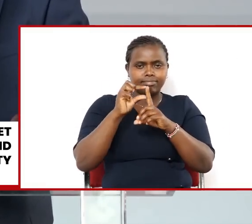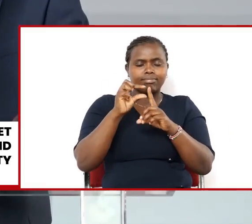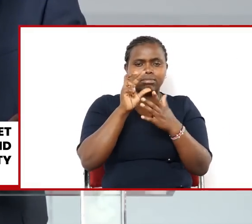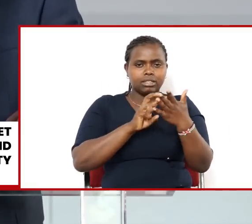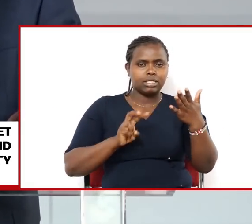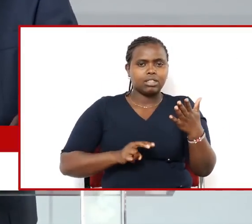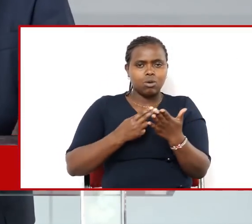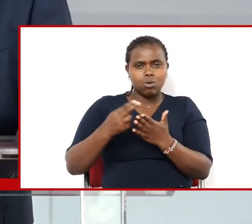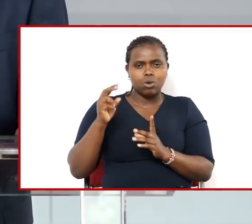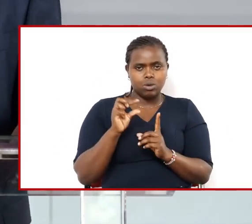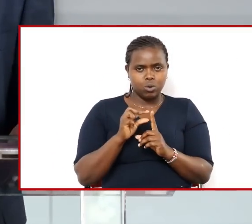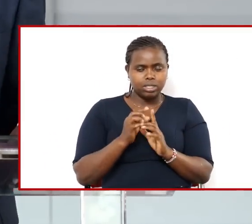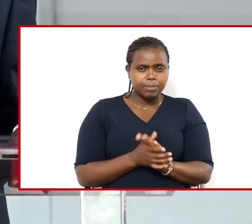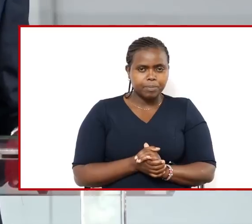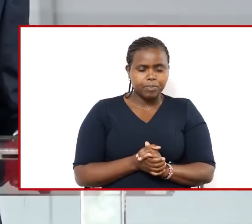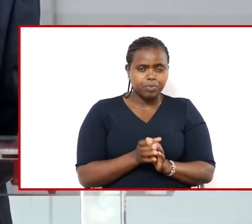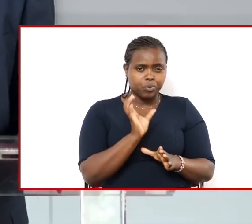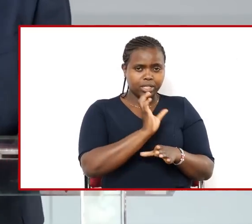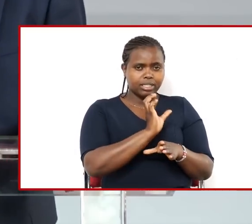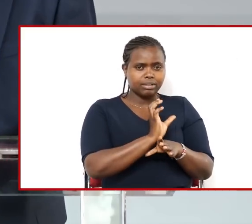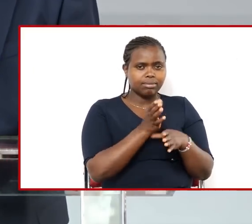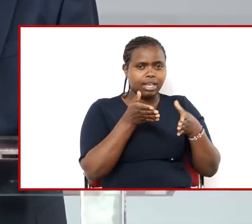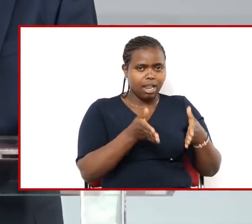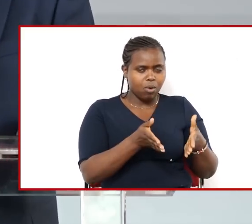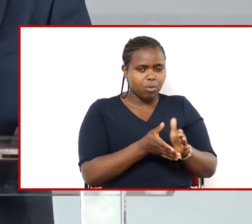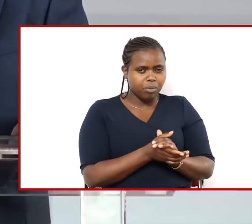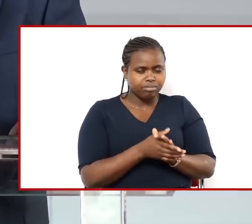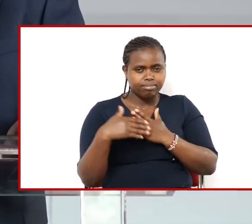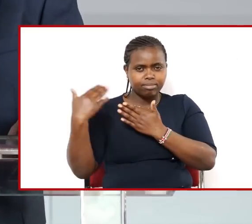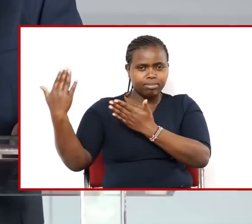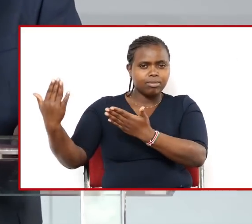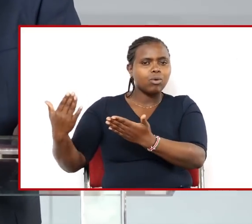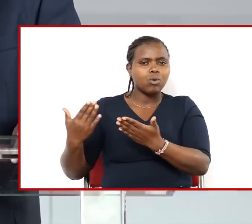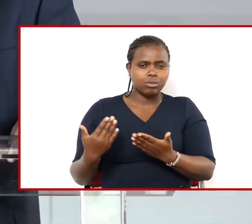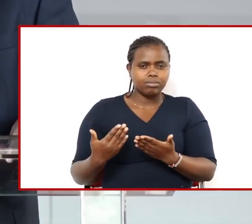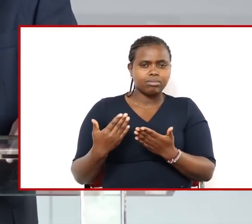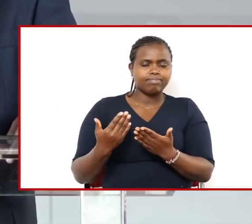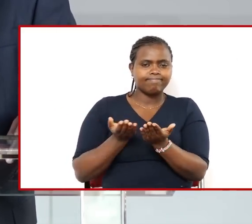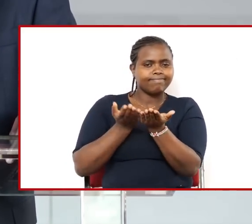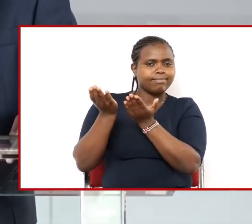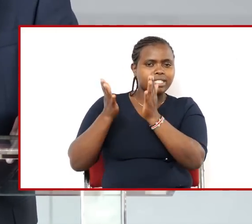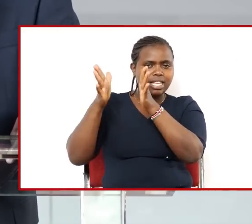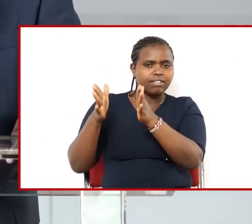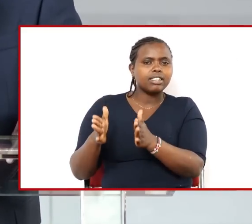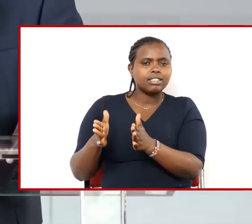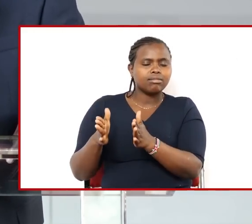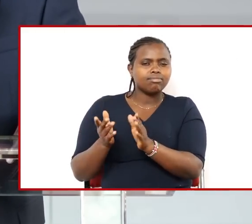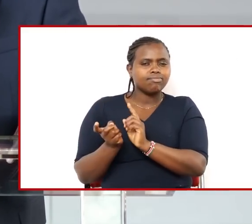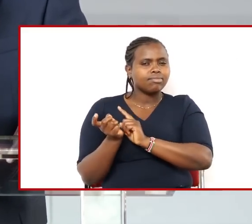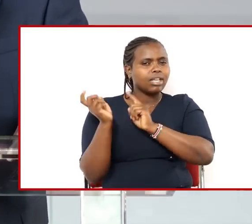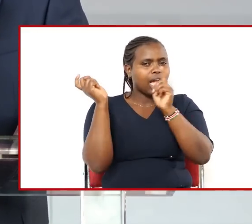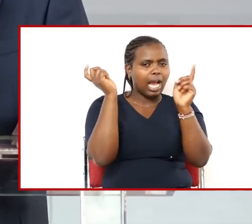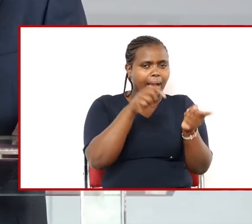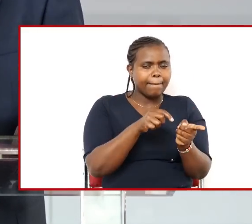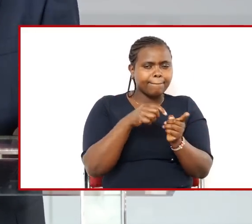word. Now, church, it's time to welcome the Lord's servant who is coming to